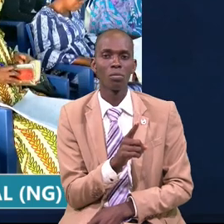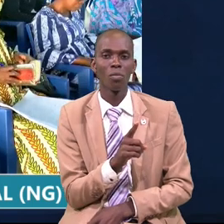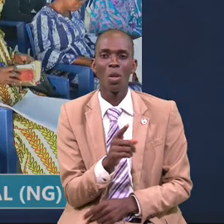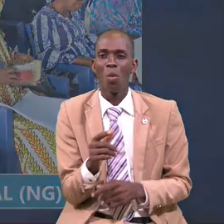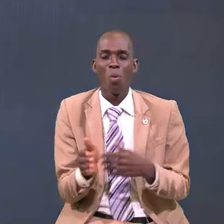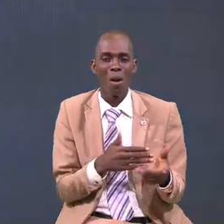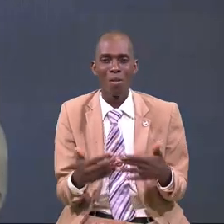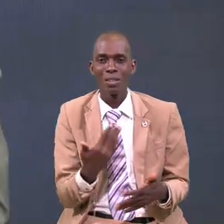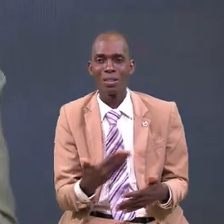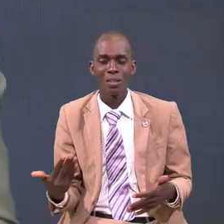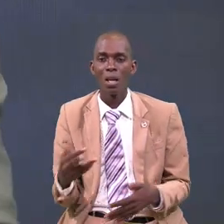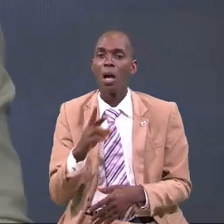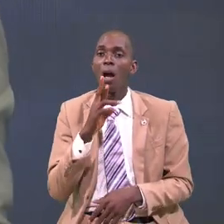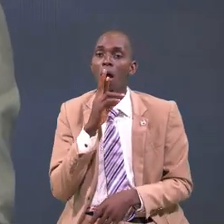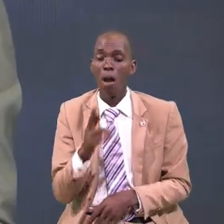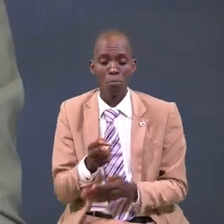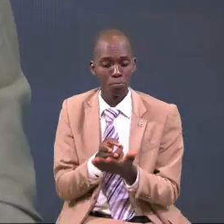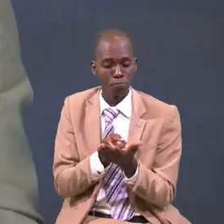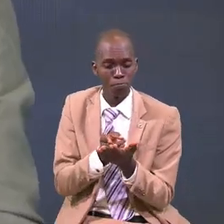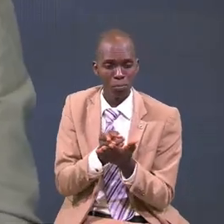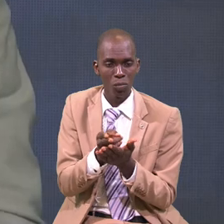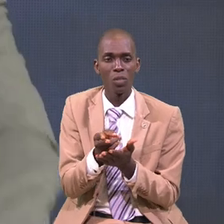Whatsoever things are honest,